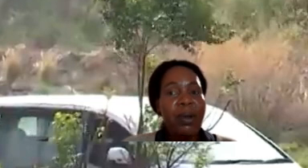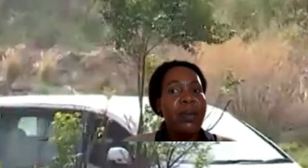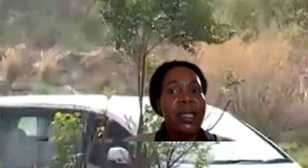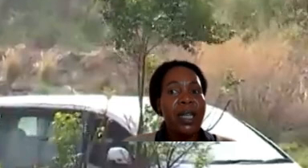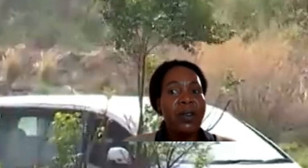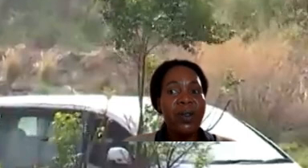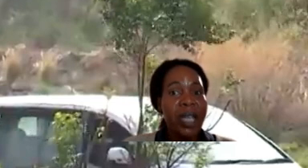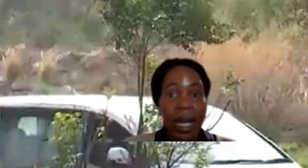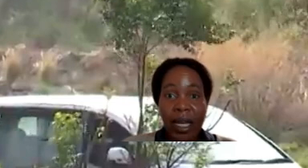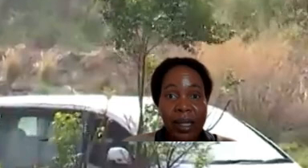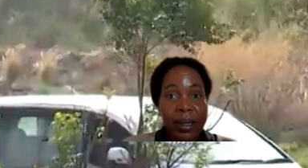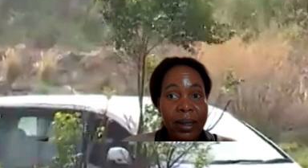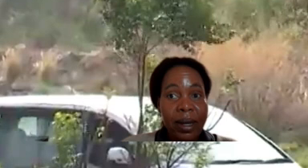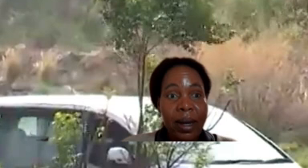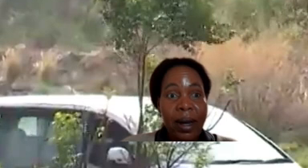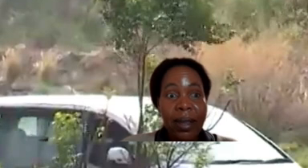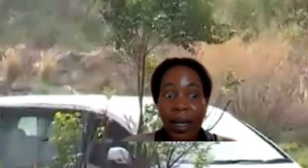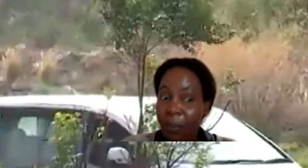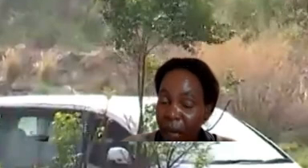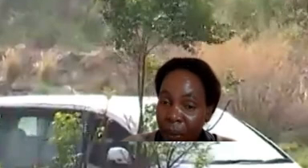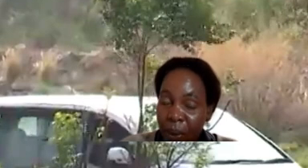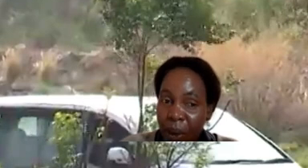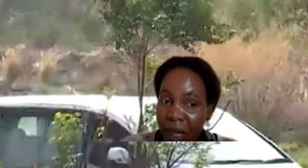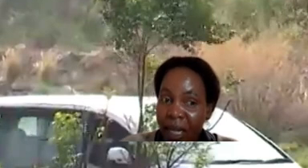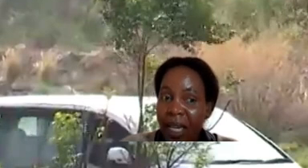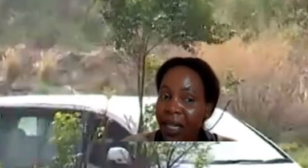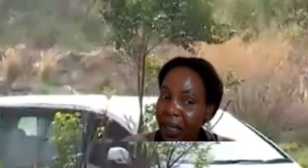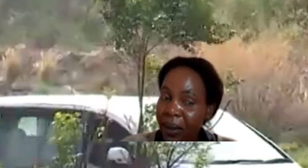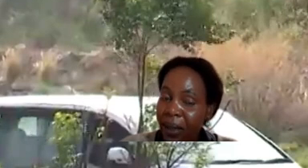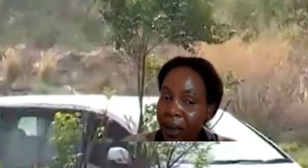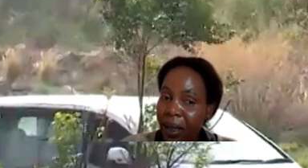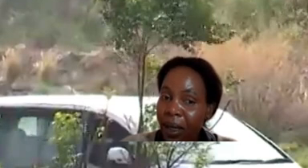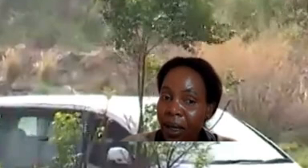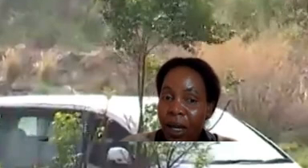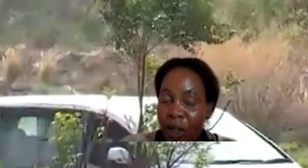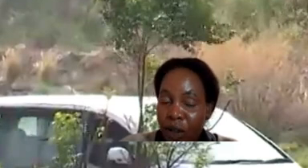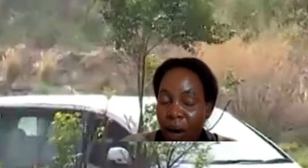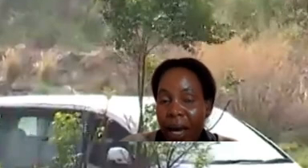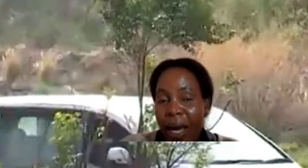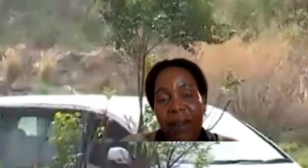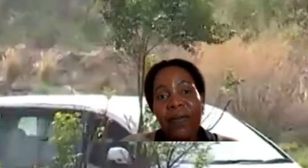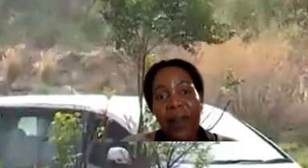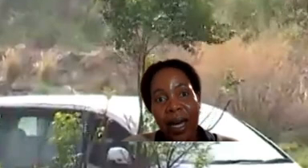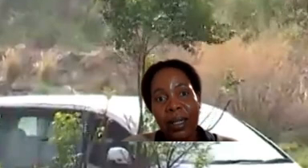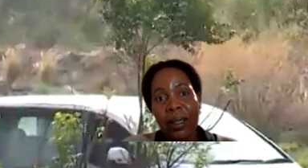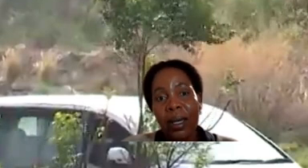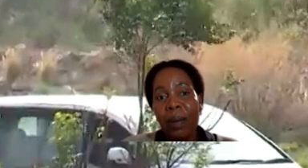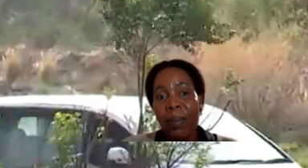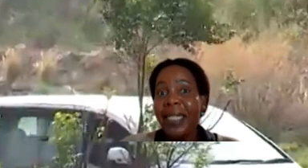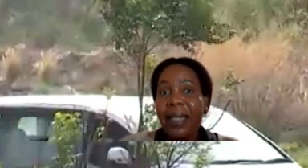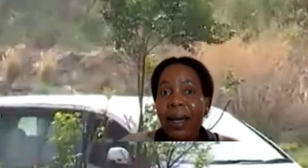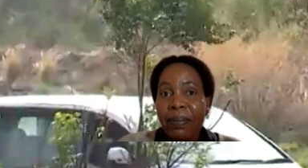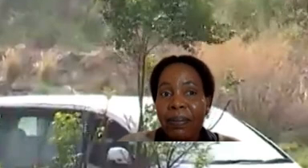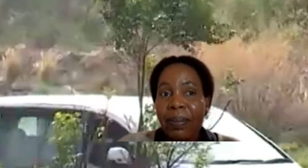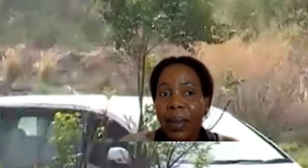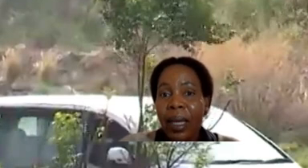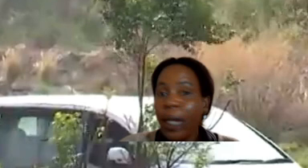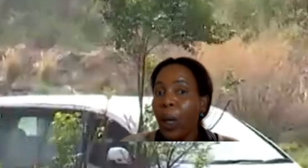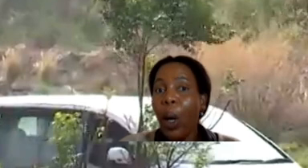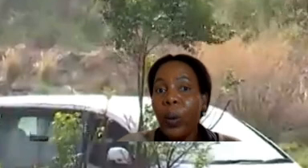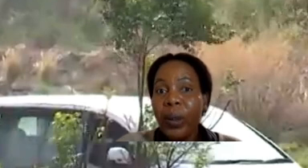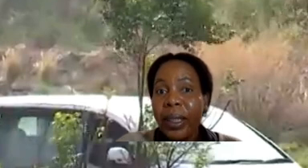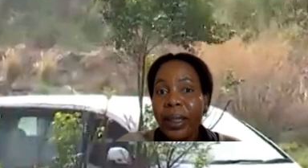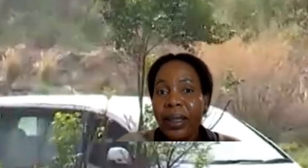hasn't been maintained for years, that people got in there illegally to try and find platinum